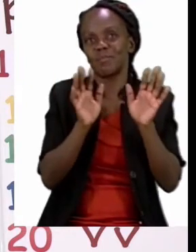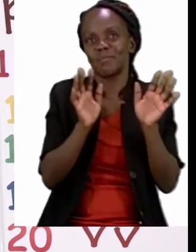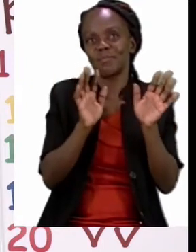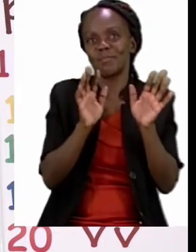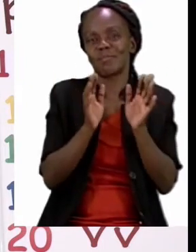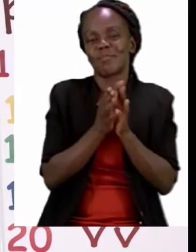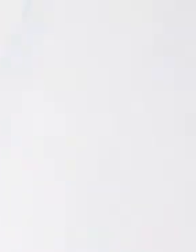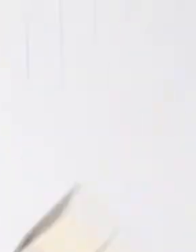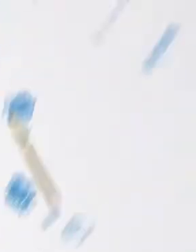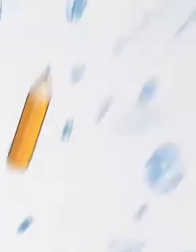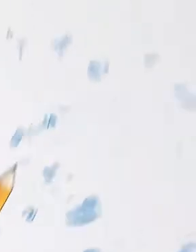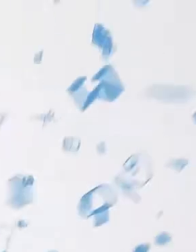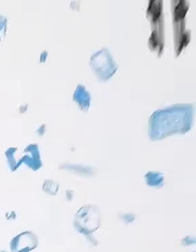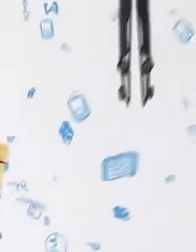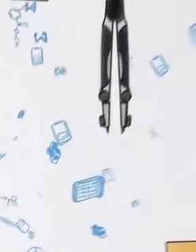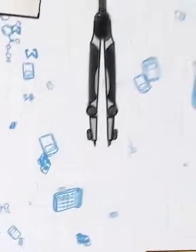goodbye!